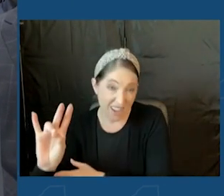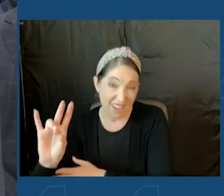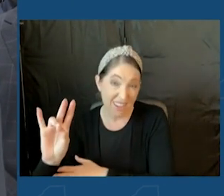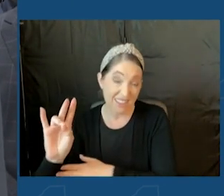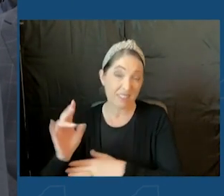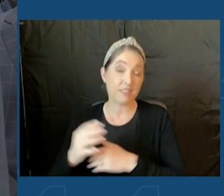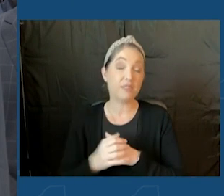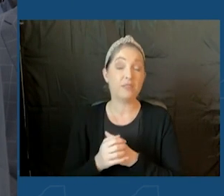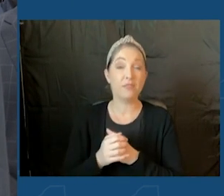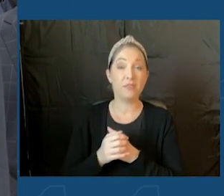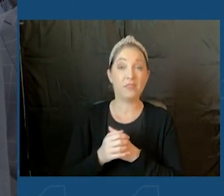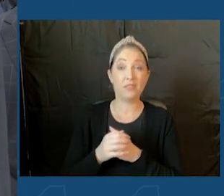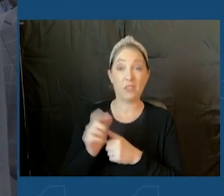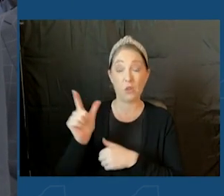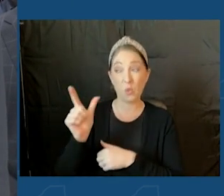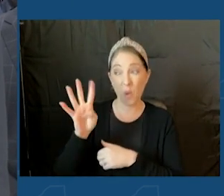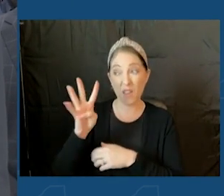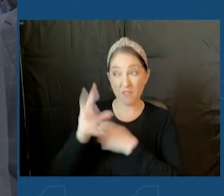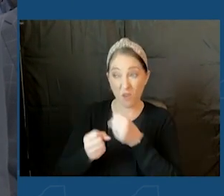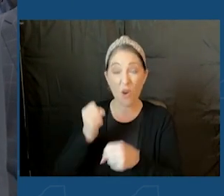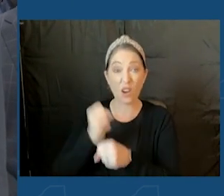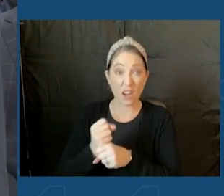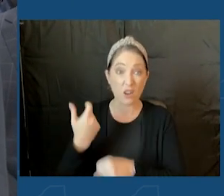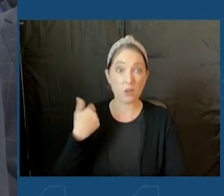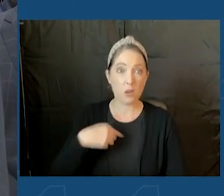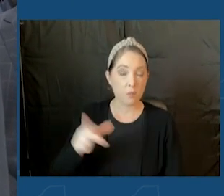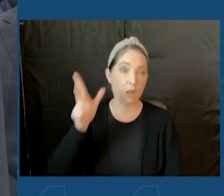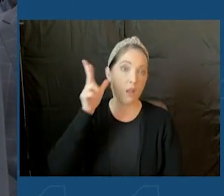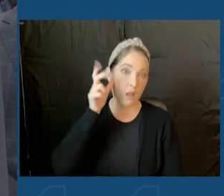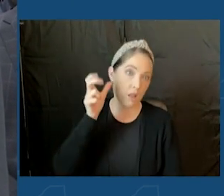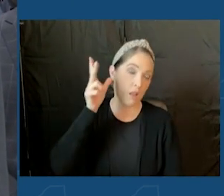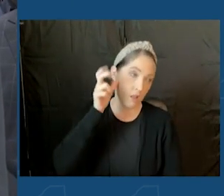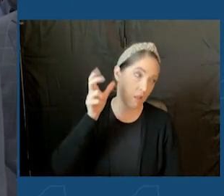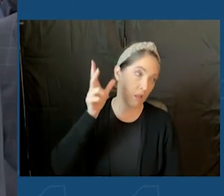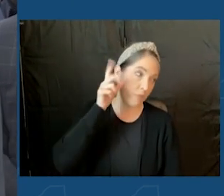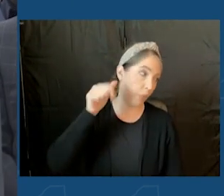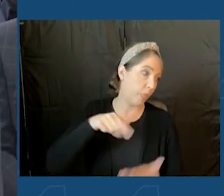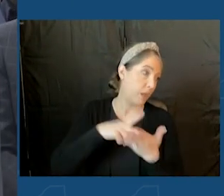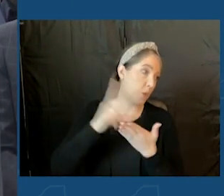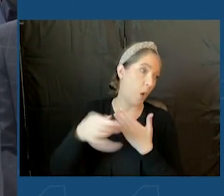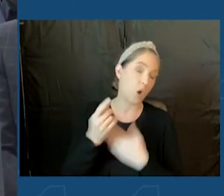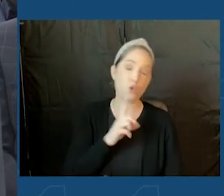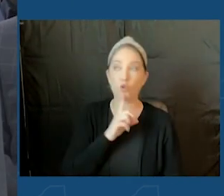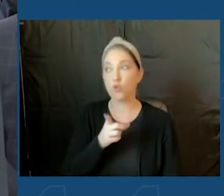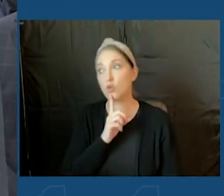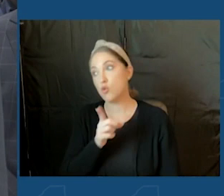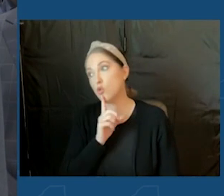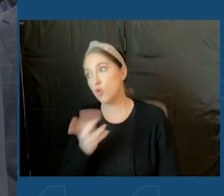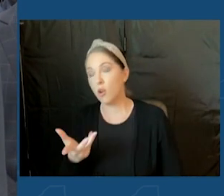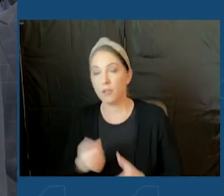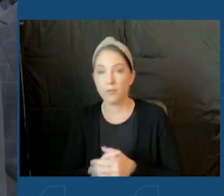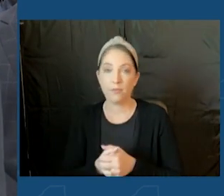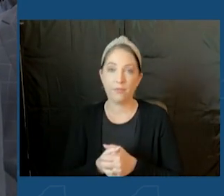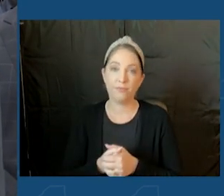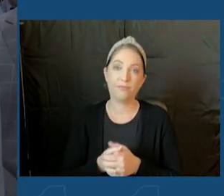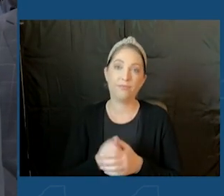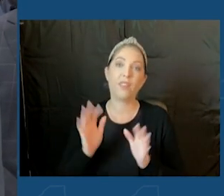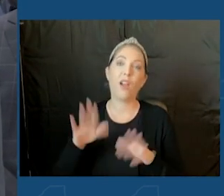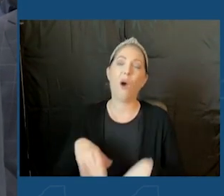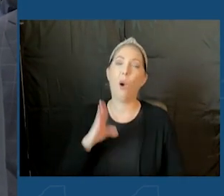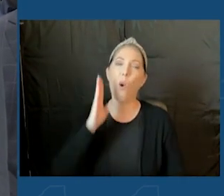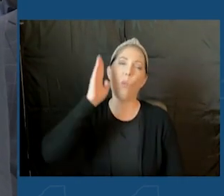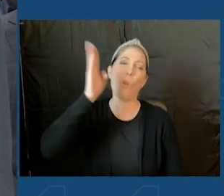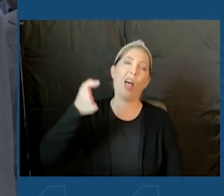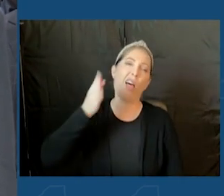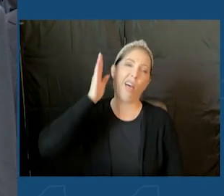For 24 years now, we've been hearing about this project. And everyone always just thought, so it'll get done someday in the